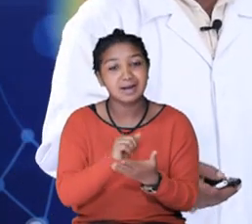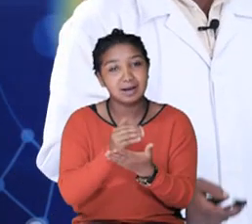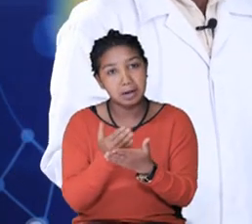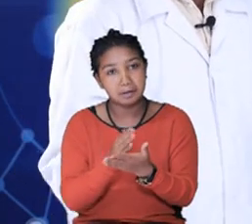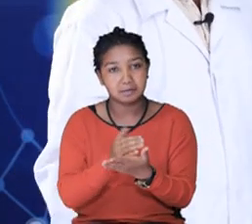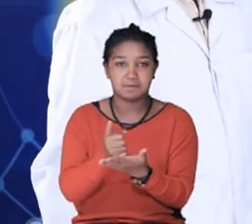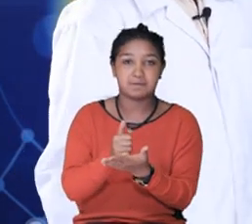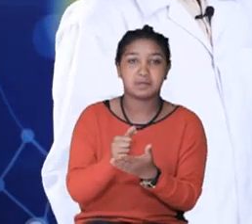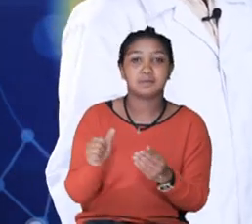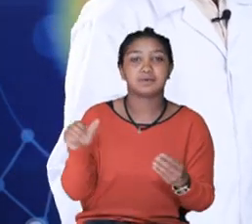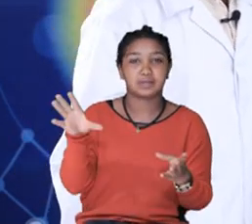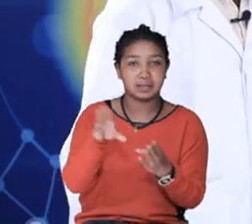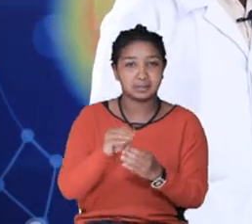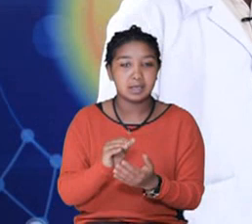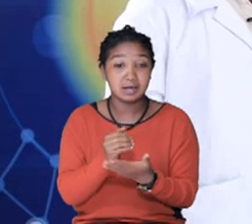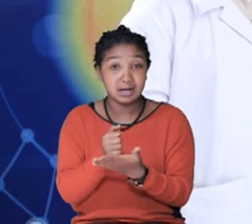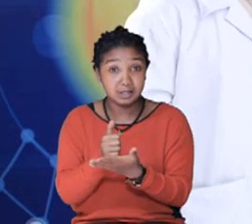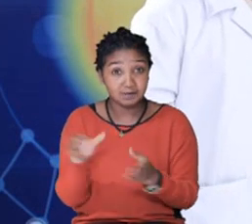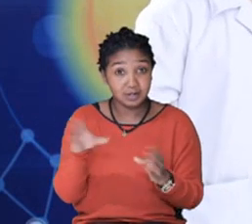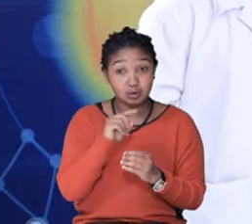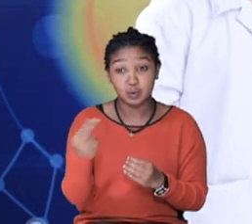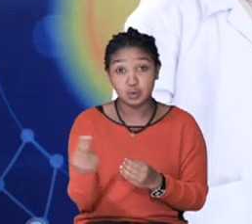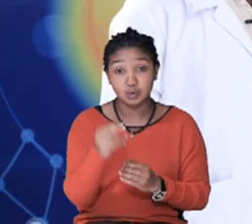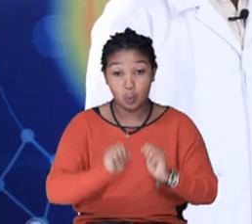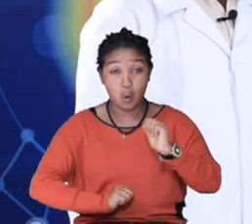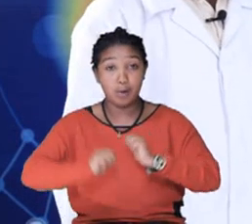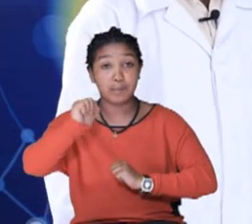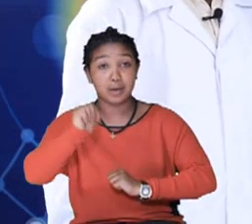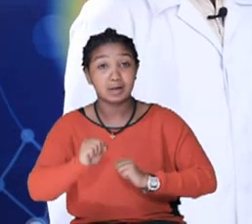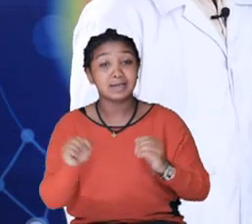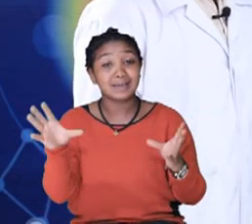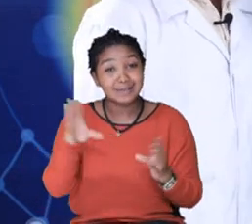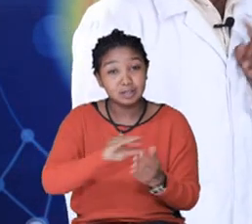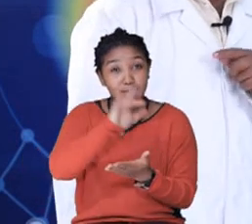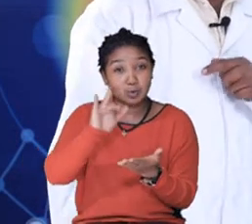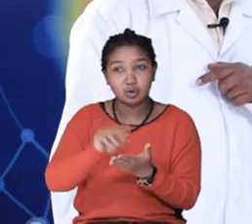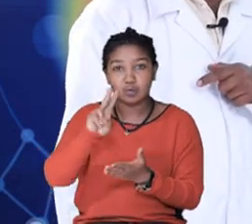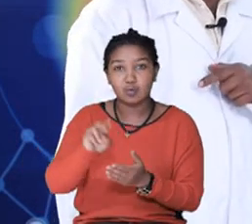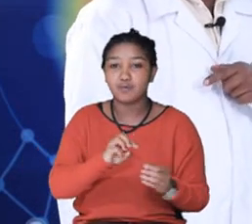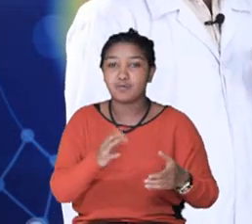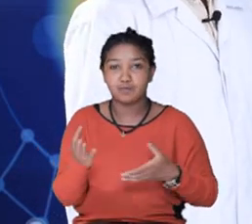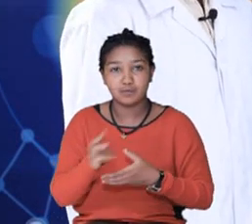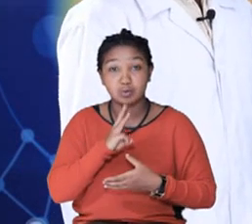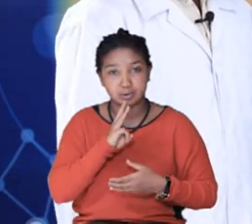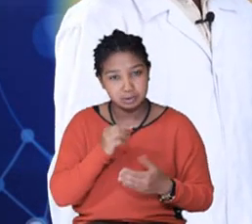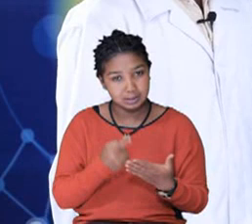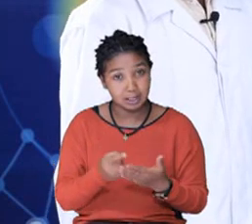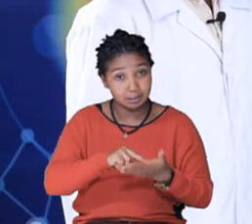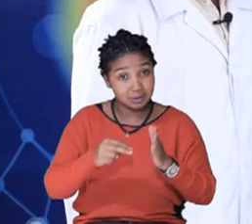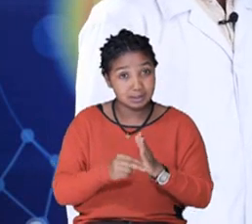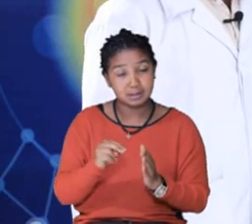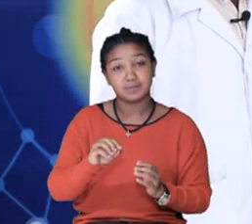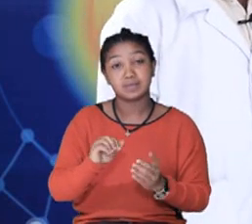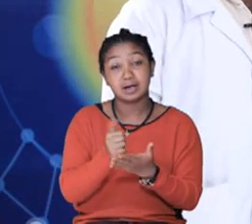density. The relative density is used to compare density between two fluids. That means